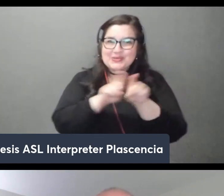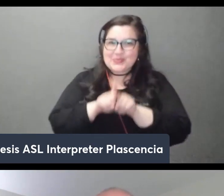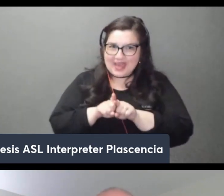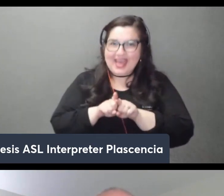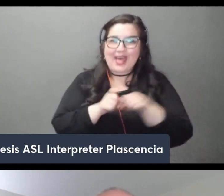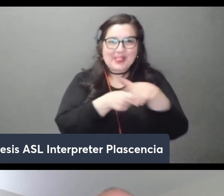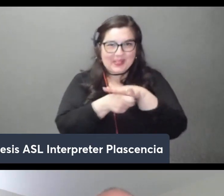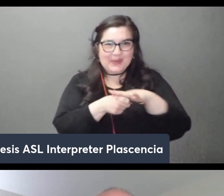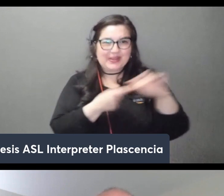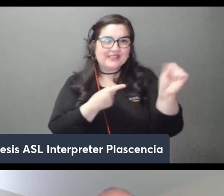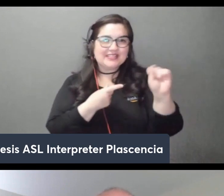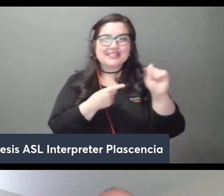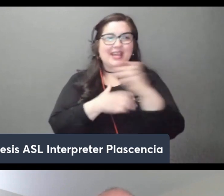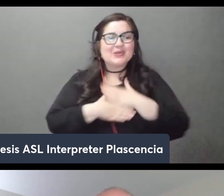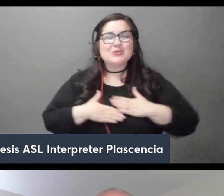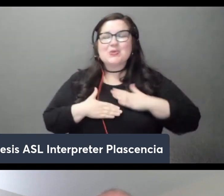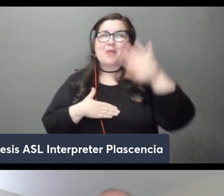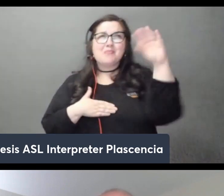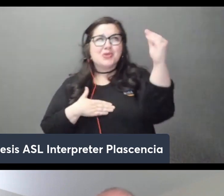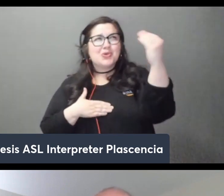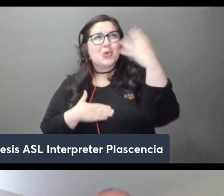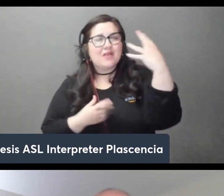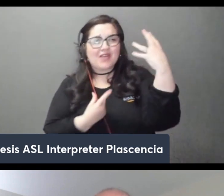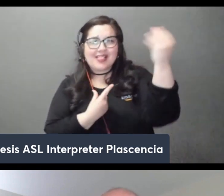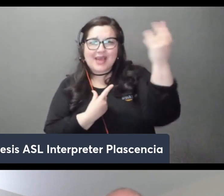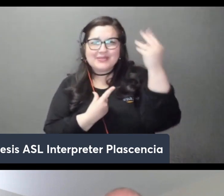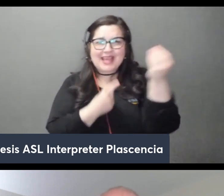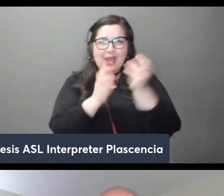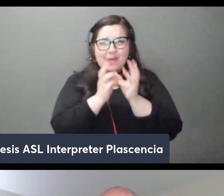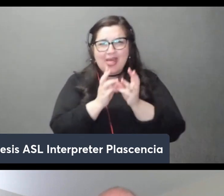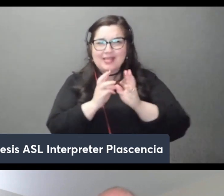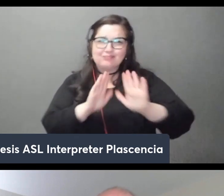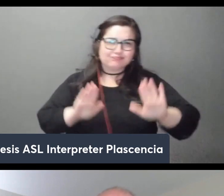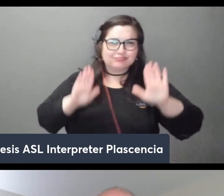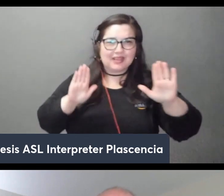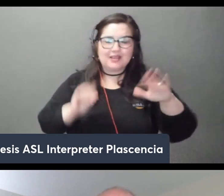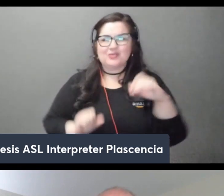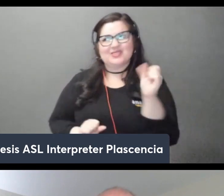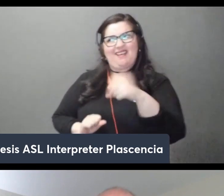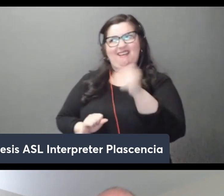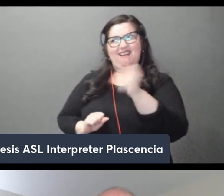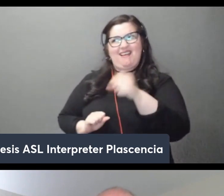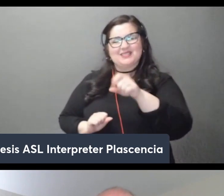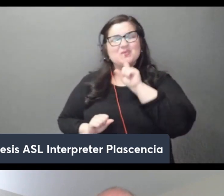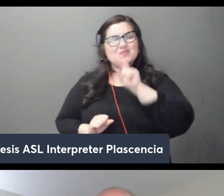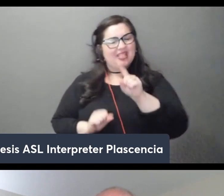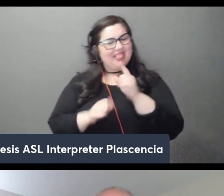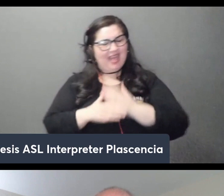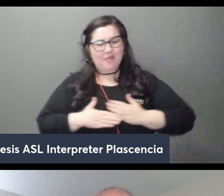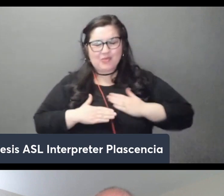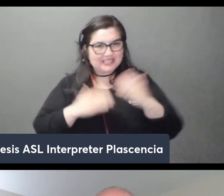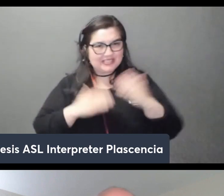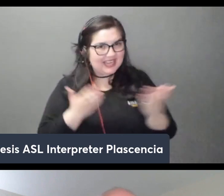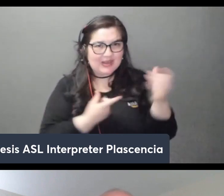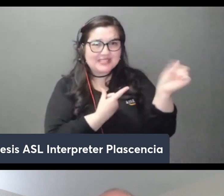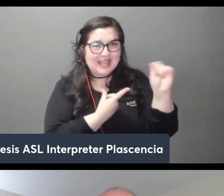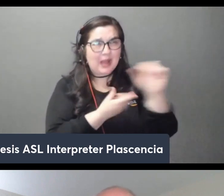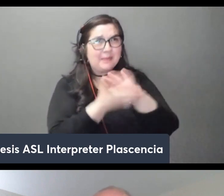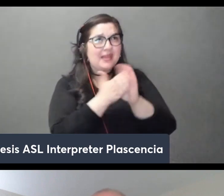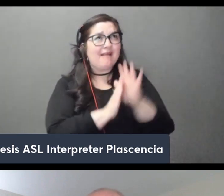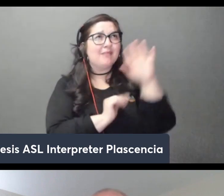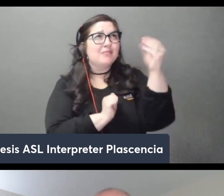Seattle, enjoying the beautiful weather outside. So it's really awesome. Indeed. You know, we truly appreciate it in Seattle when it does get beautiful.